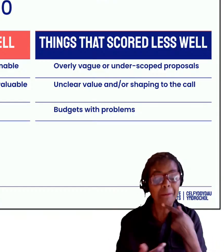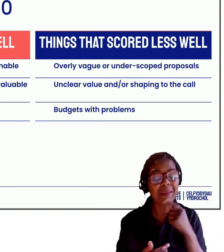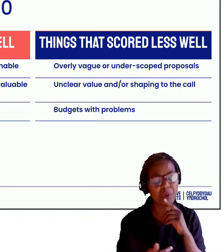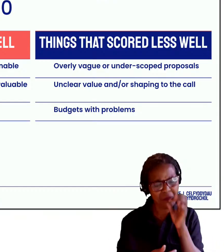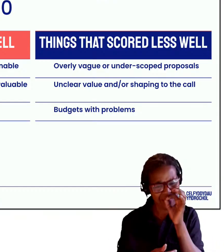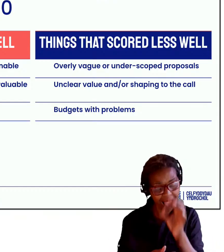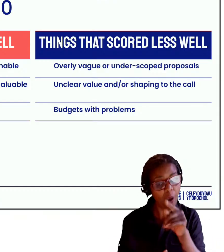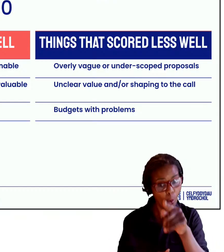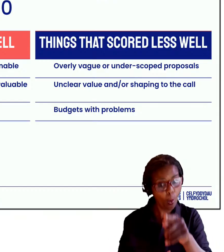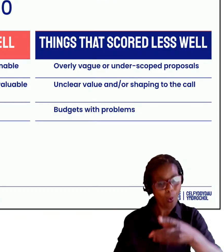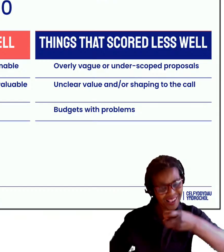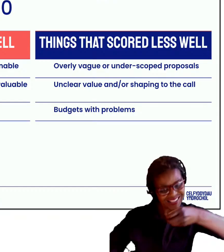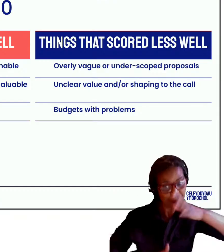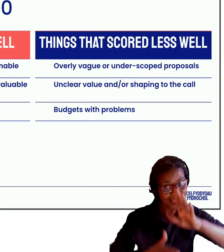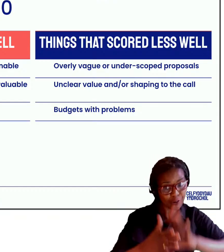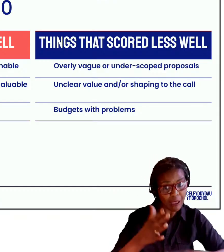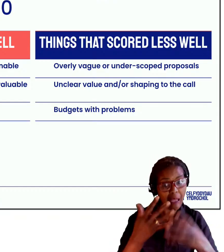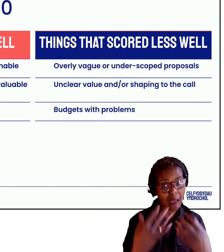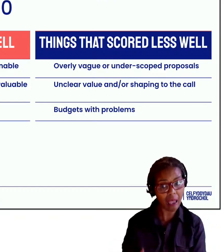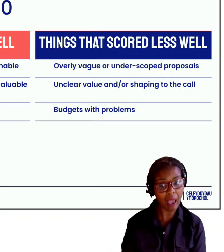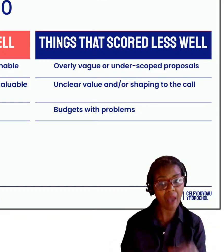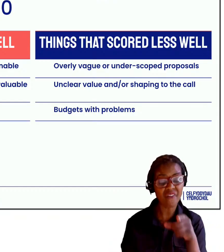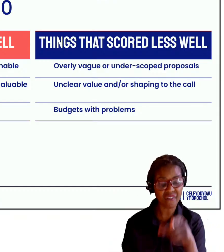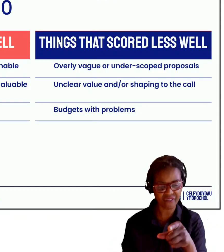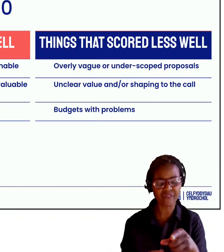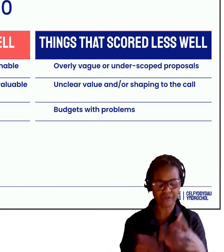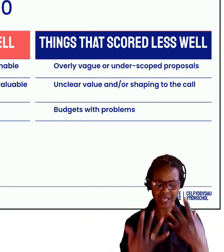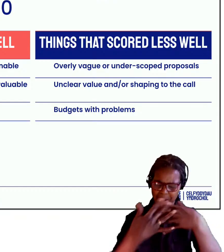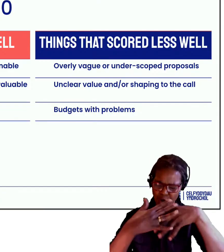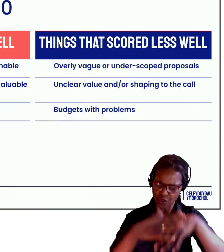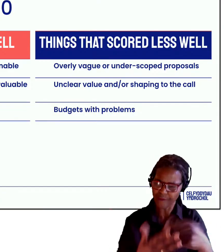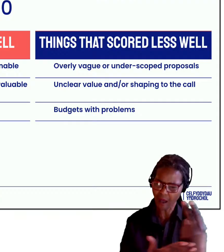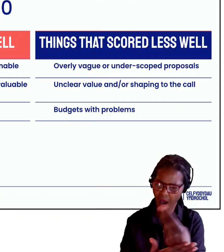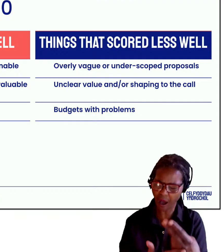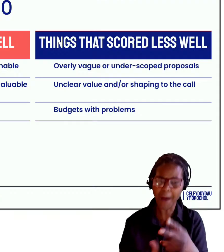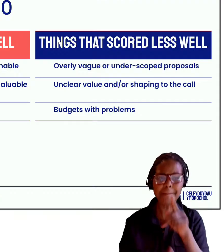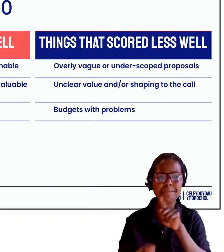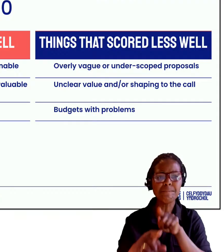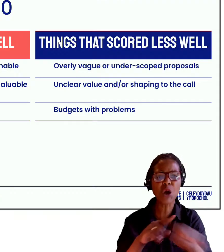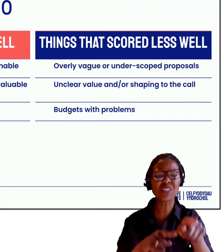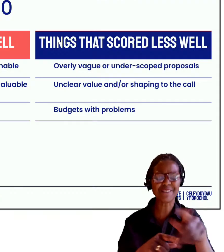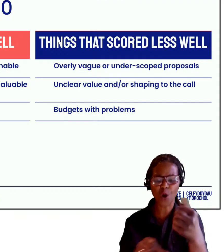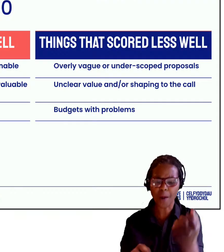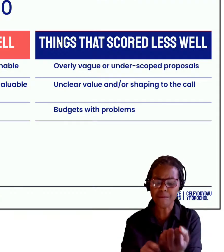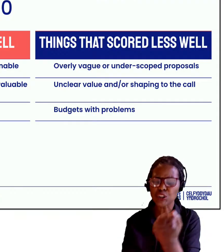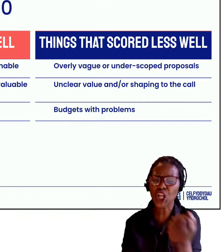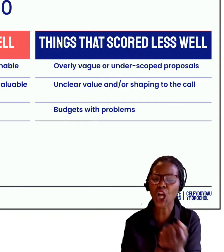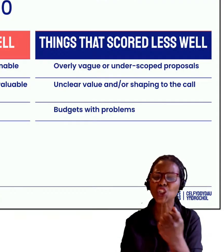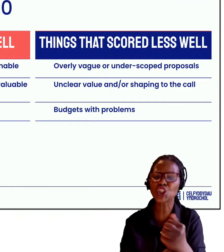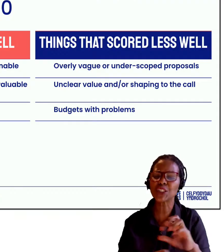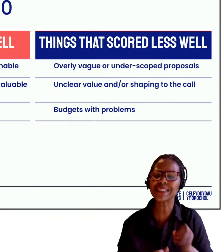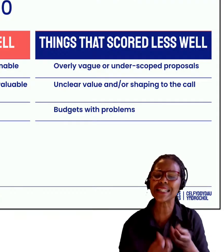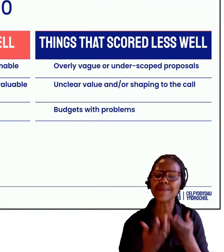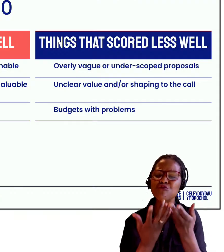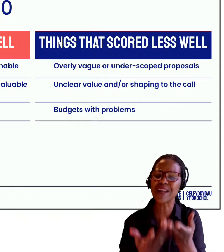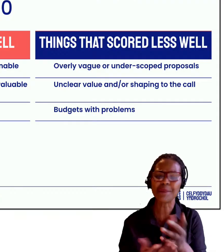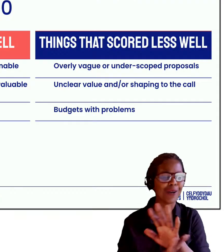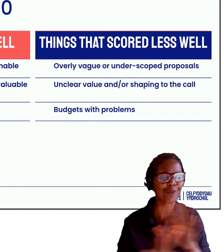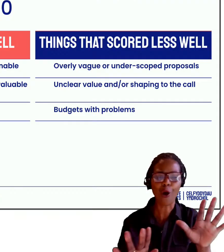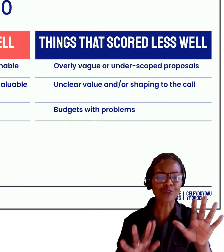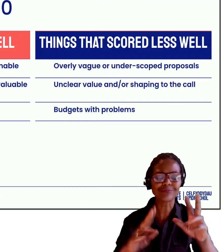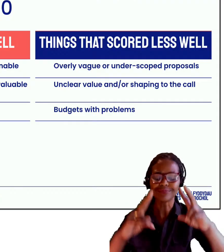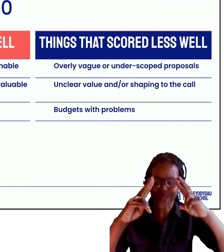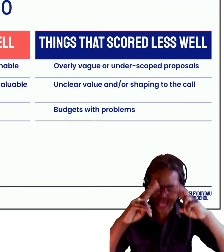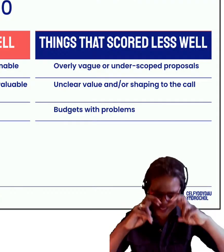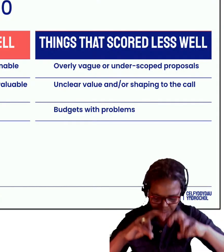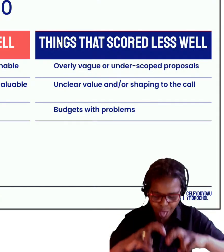experienced in immersive arts, and that tended to be more for production or delivery or business as usual rather than exploration, for what